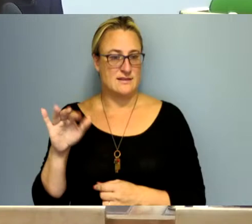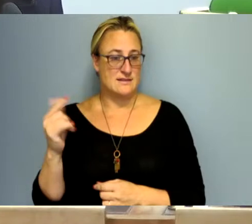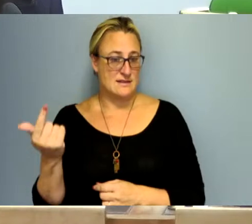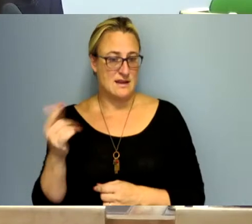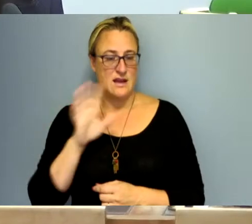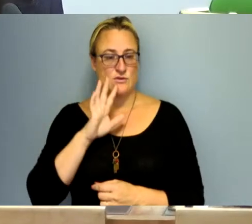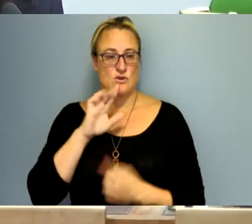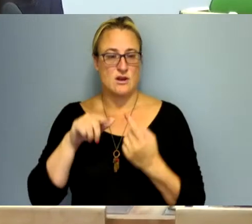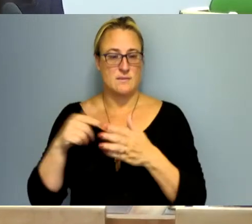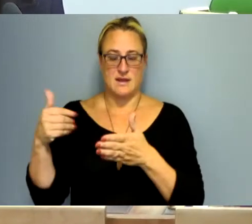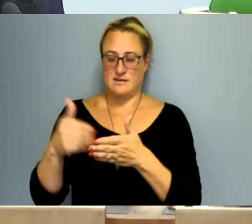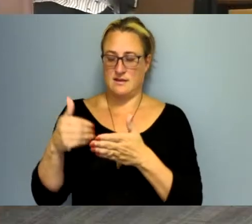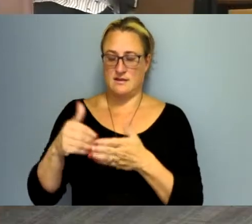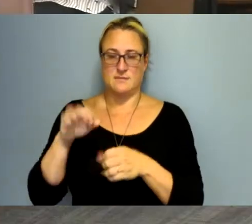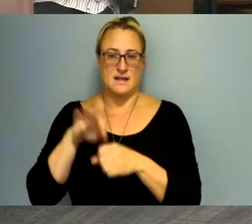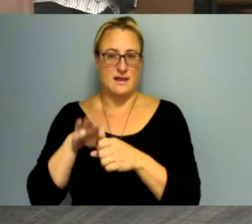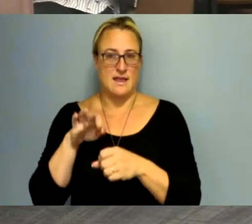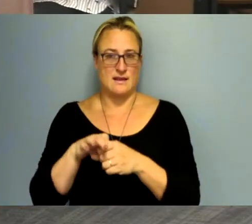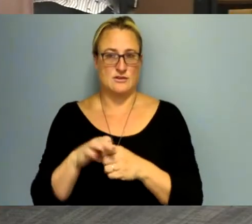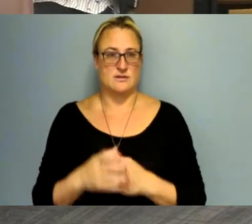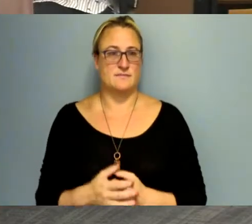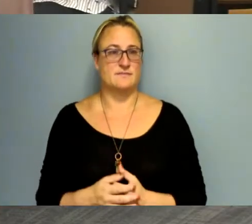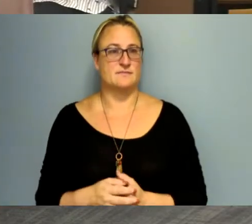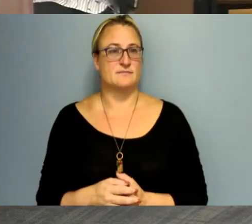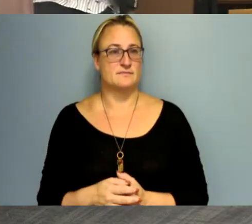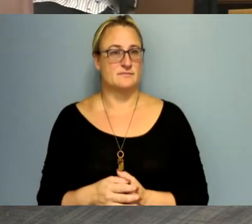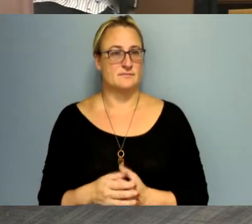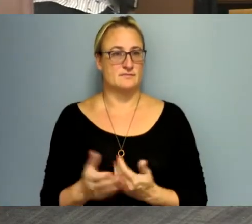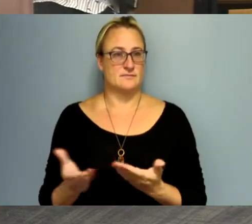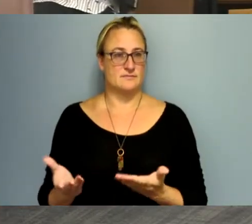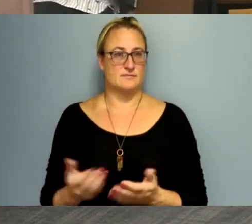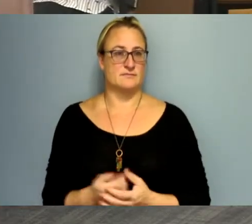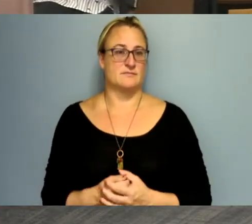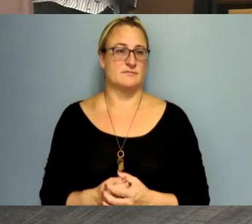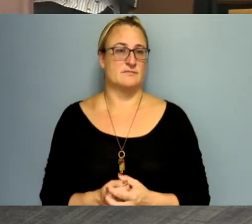election, if I may.